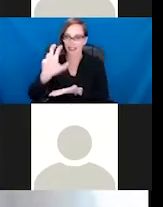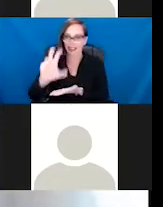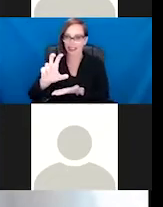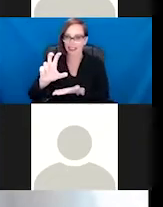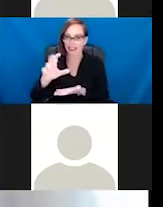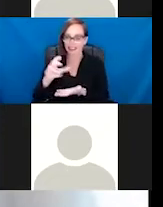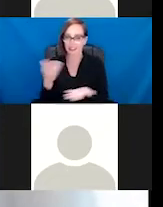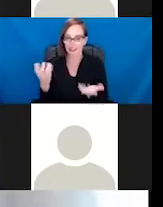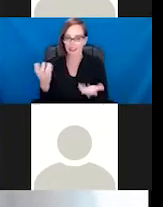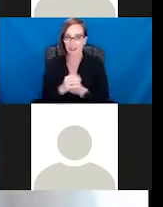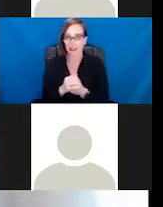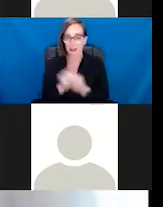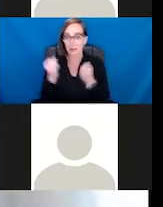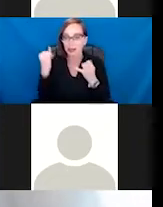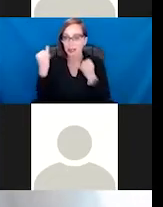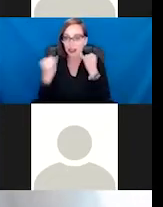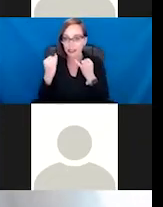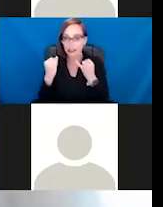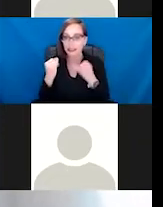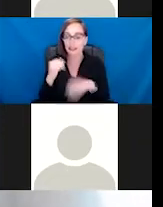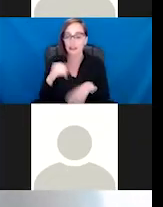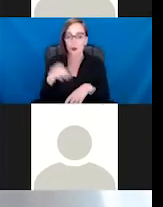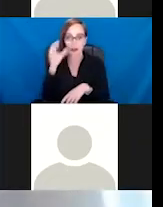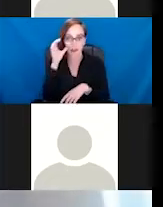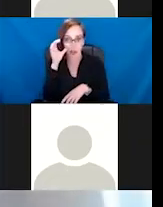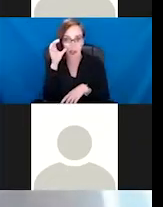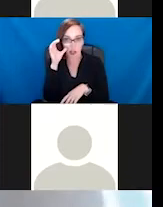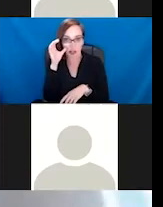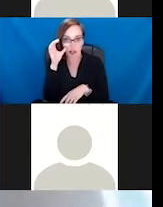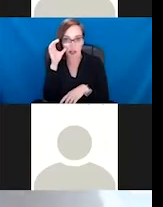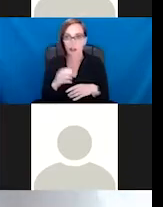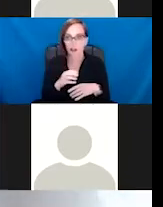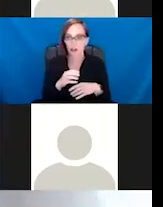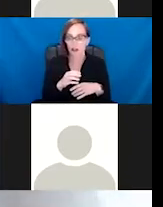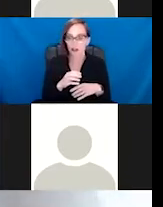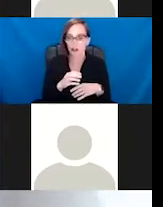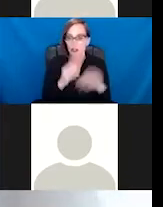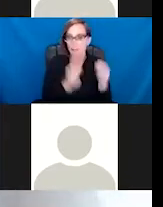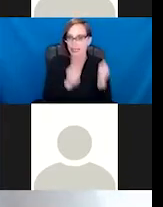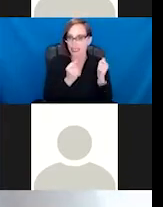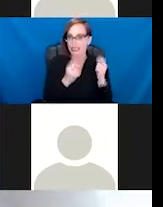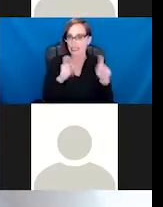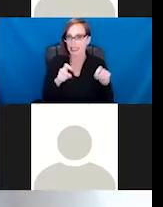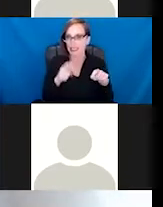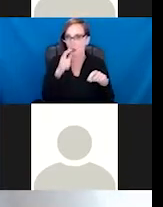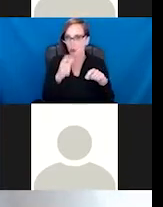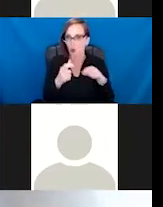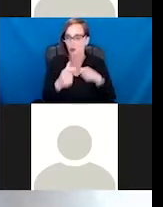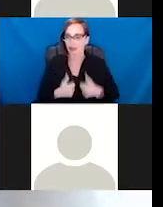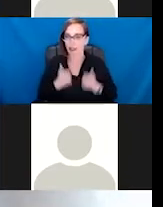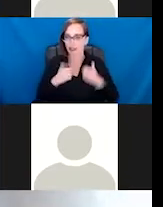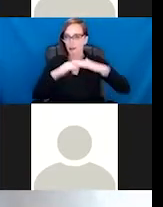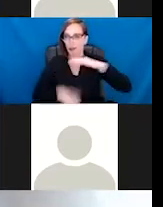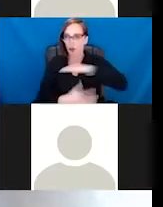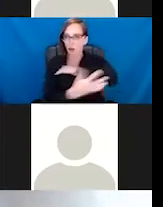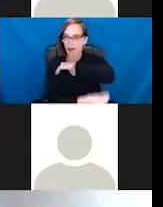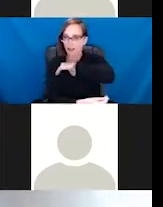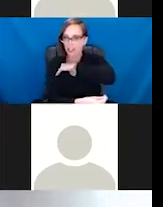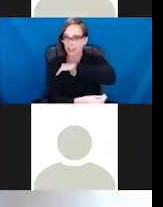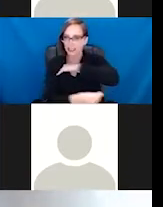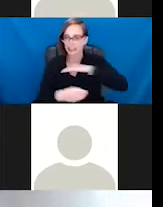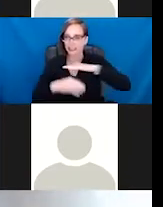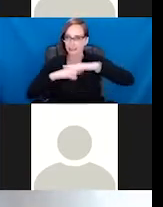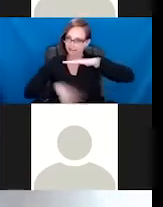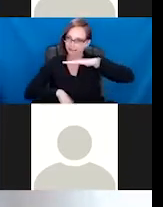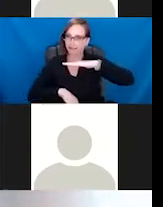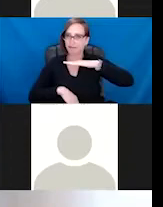of the things that we've heard is around addressing like immediate need, people that are living below the baseline or, quality of life standard, to